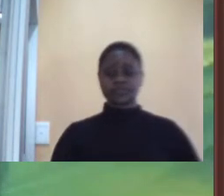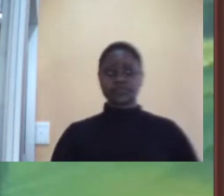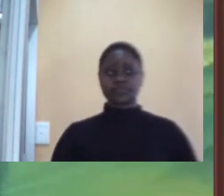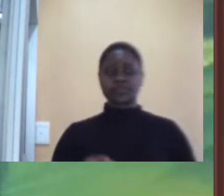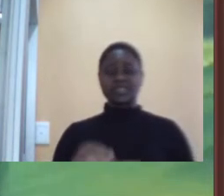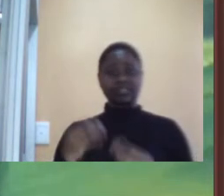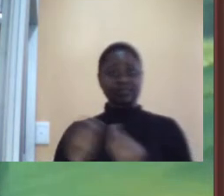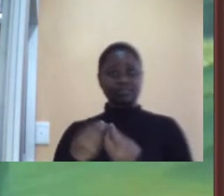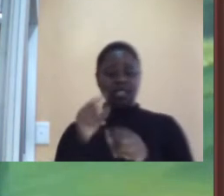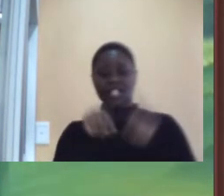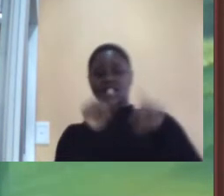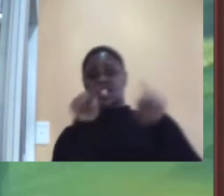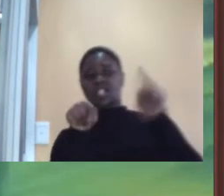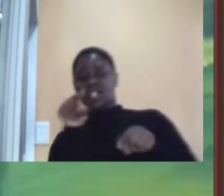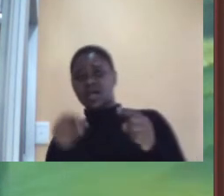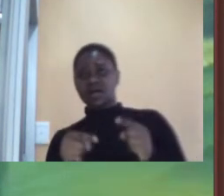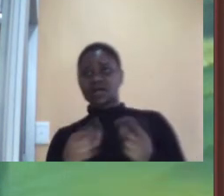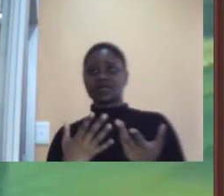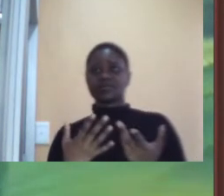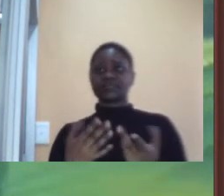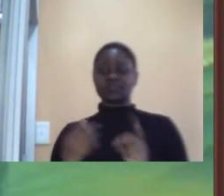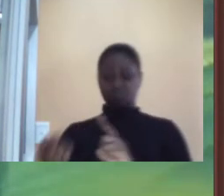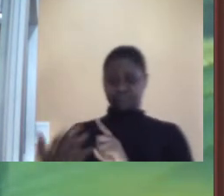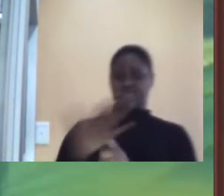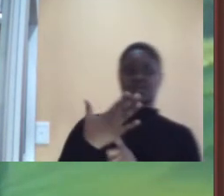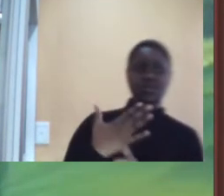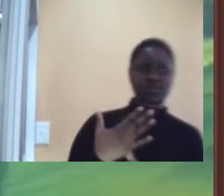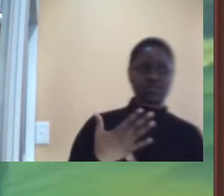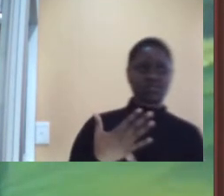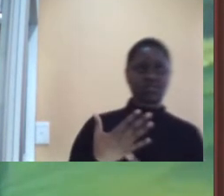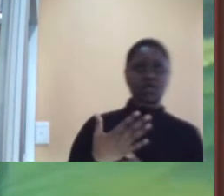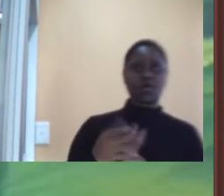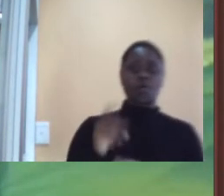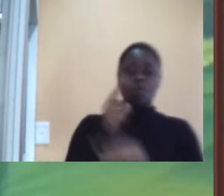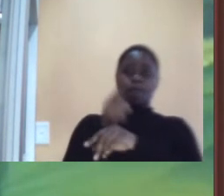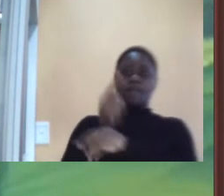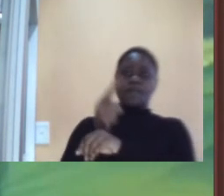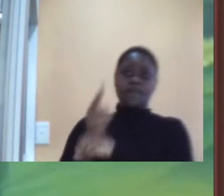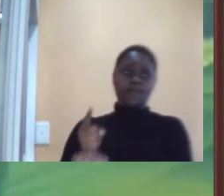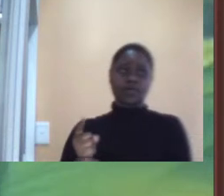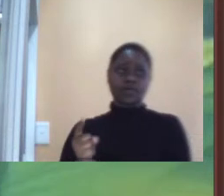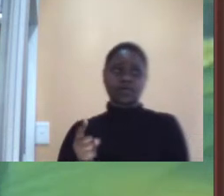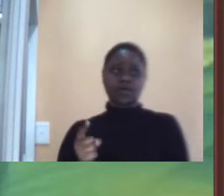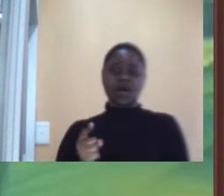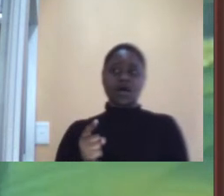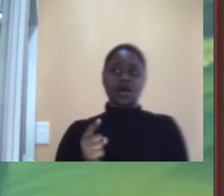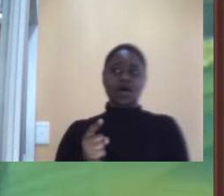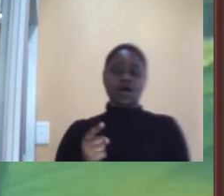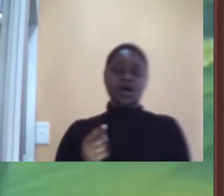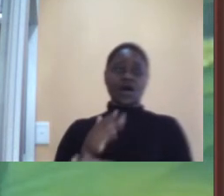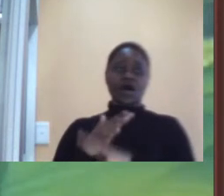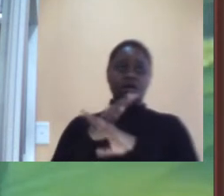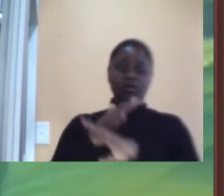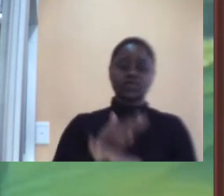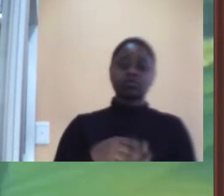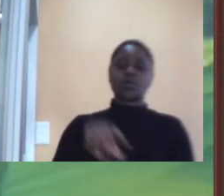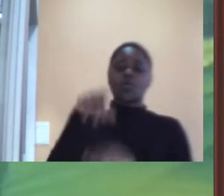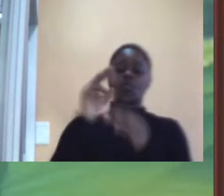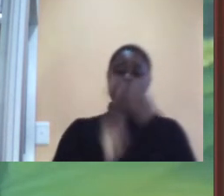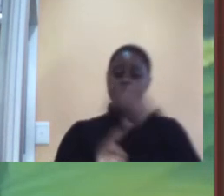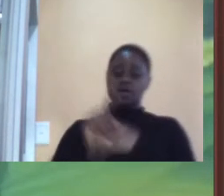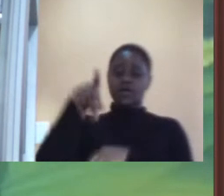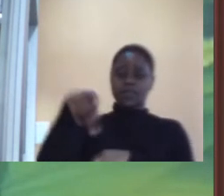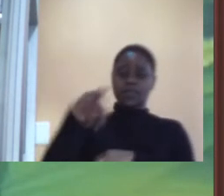accusation made by the MEC, or in fact the threat of a warning that was made against Honourable Pappas. I'm not